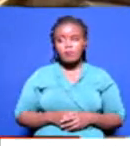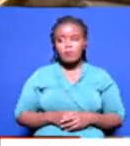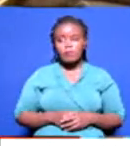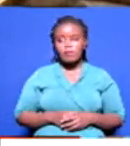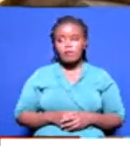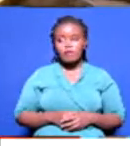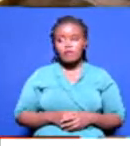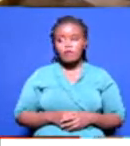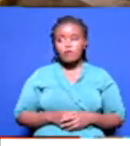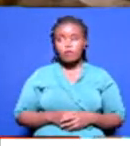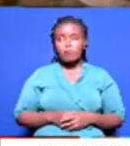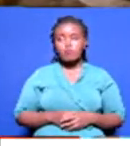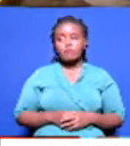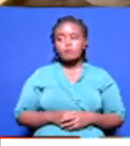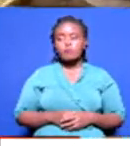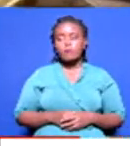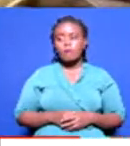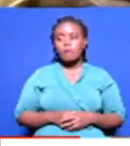Without say paying